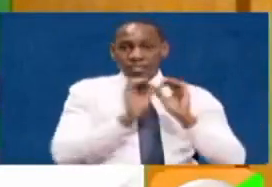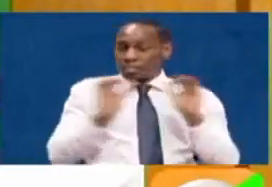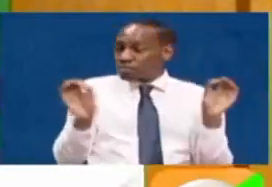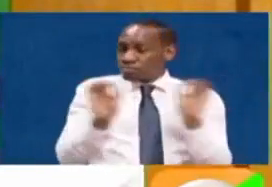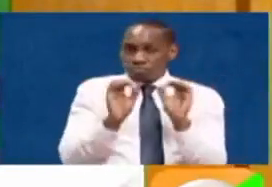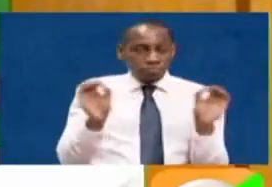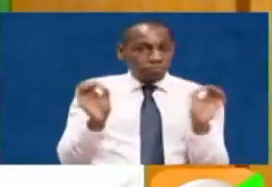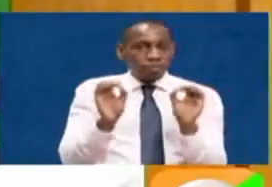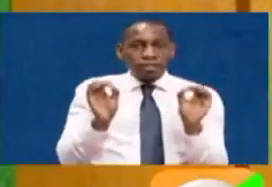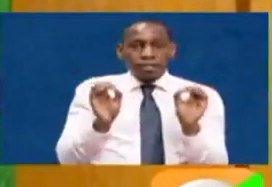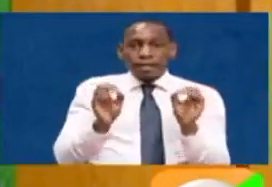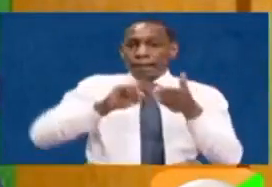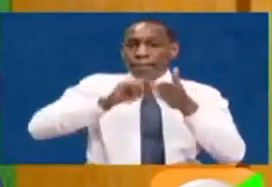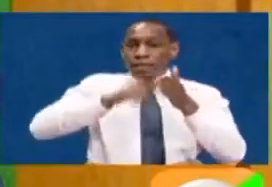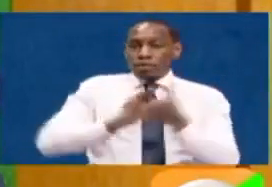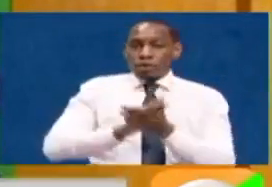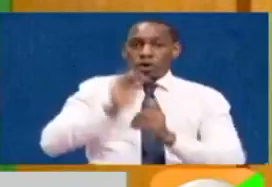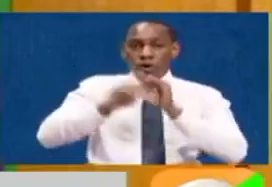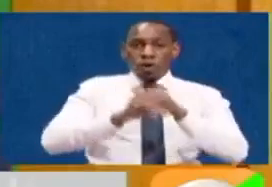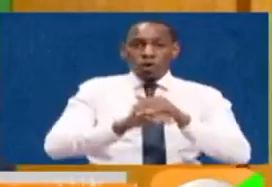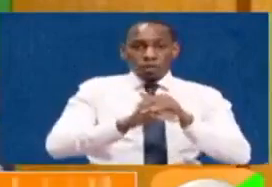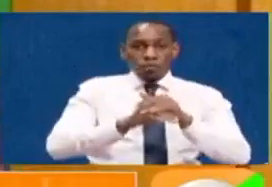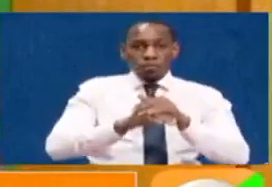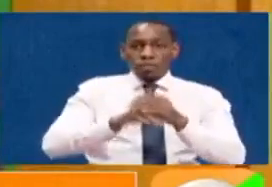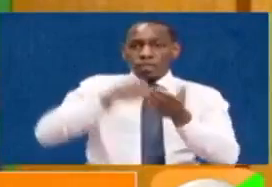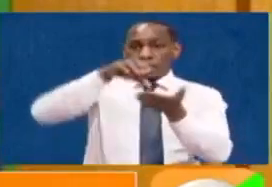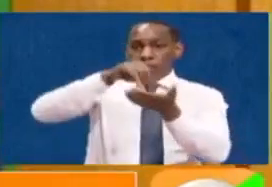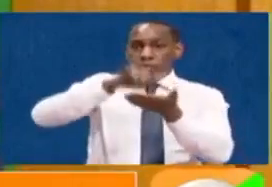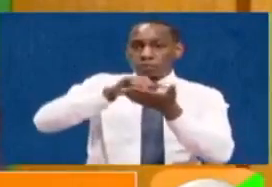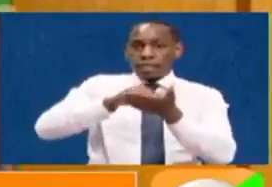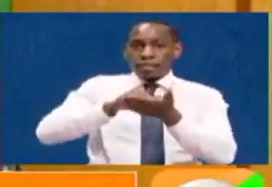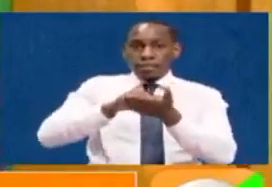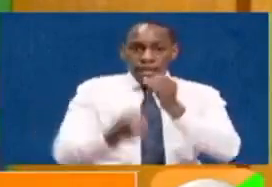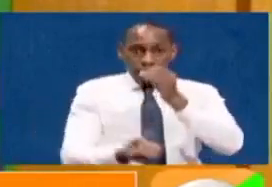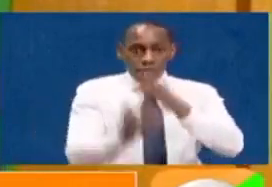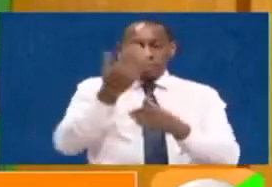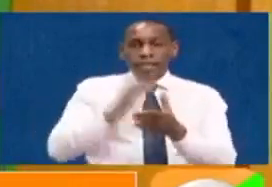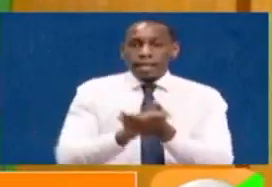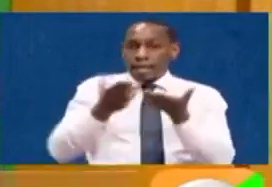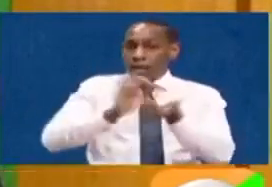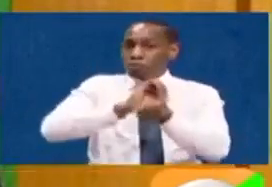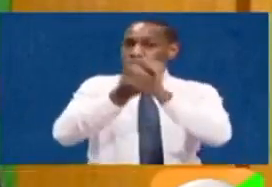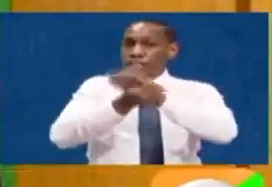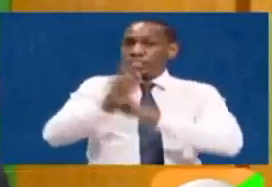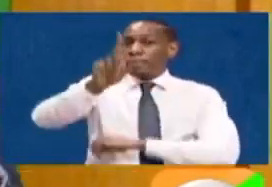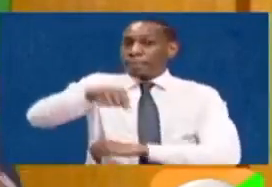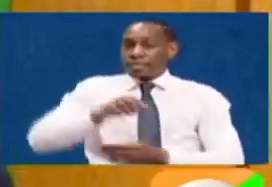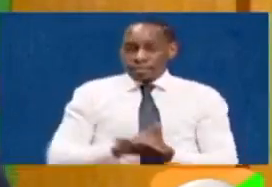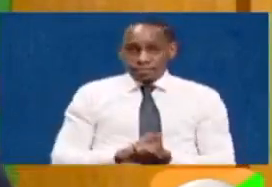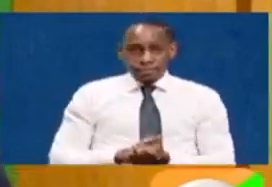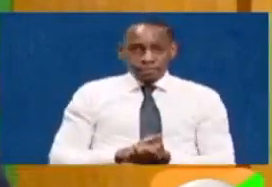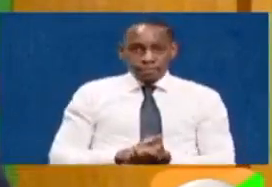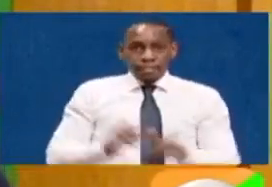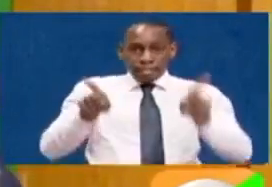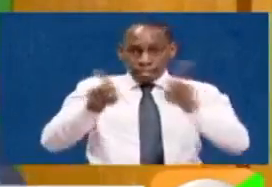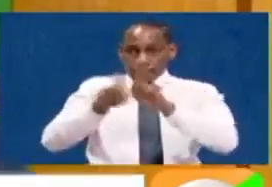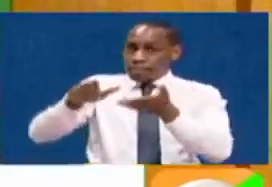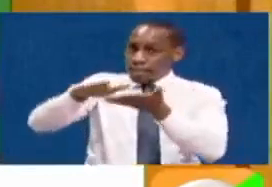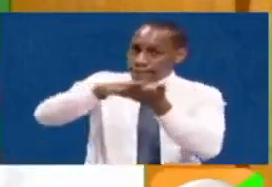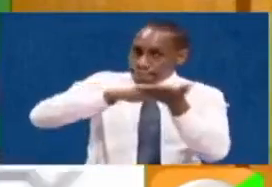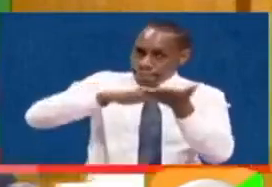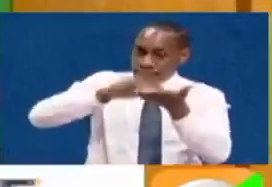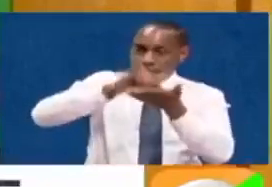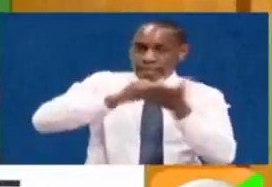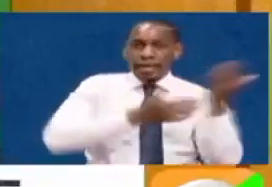way. And therefore, all the parameters and the assumptions that we put in place are now going to change. And it's on this basis that we